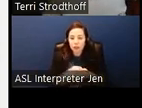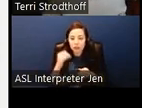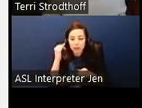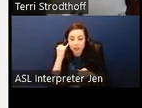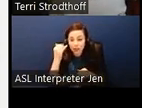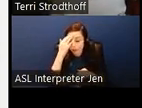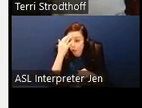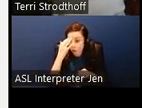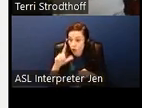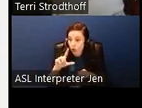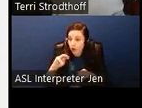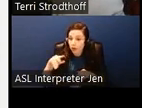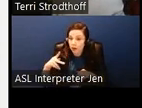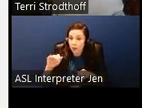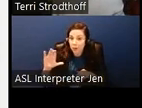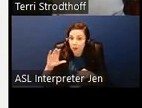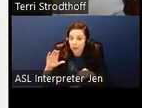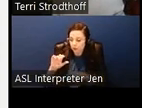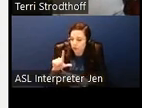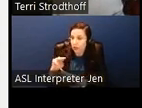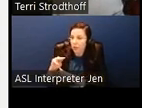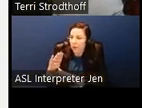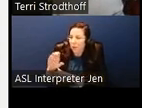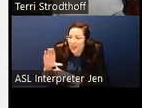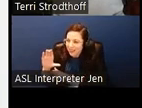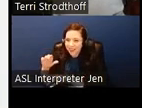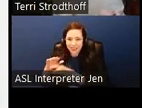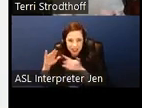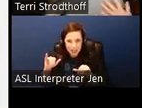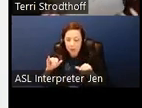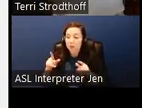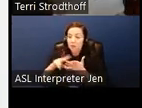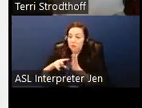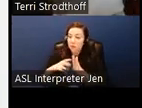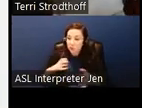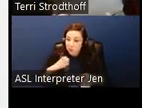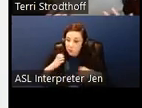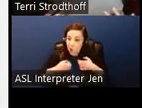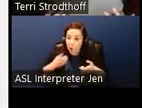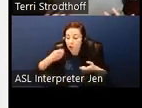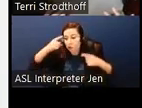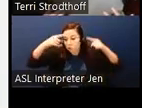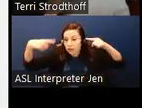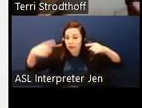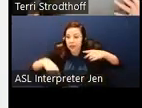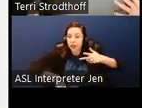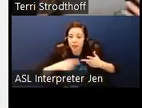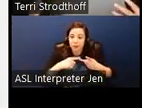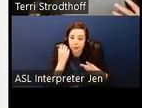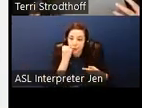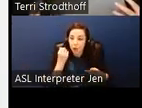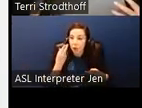limbic system, our emotional brain that processes emotions, regulates hormones,